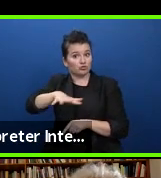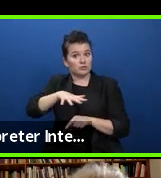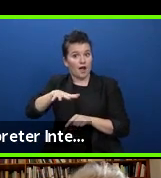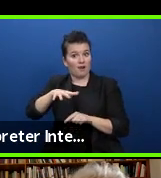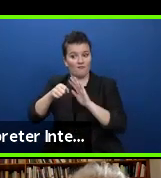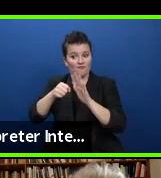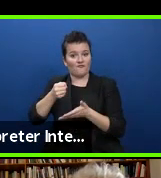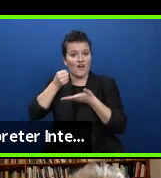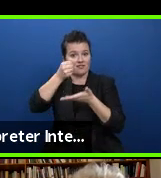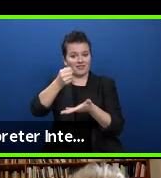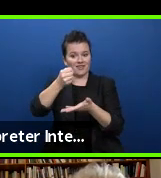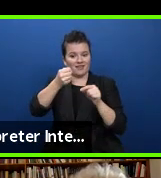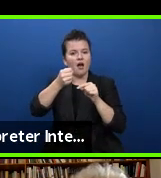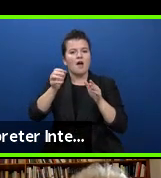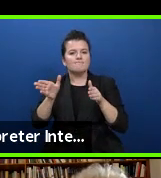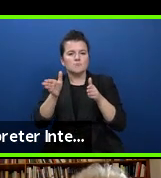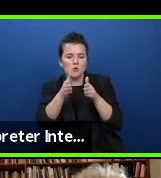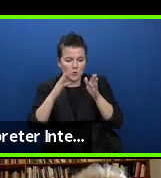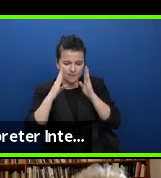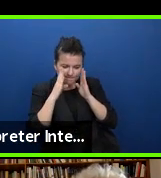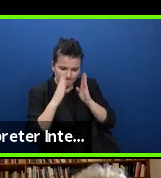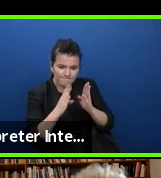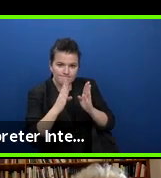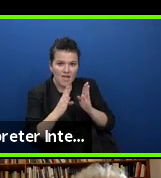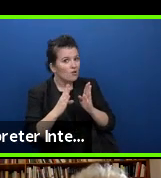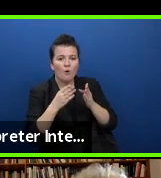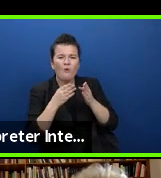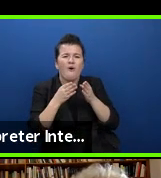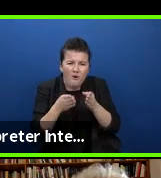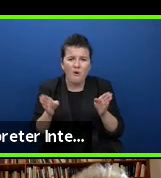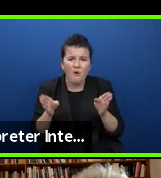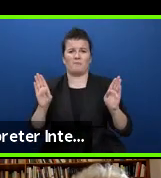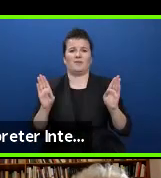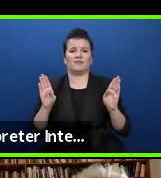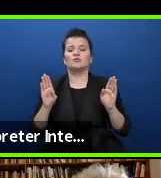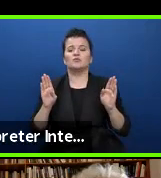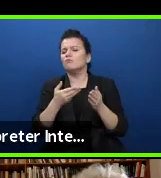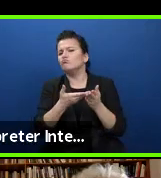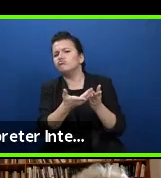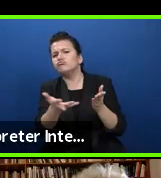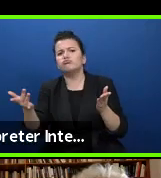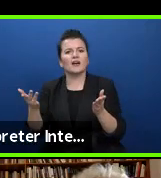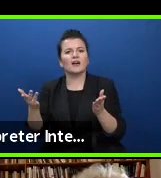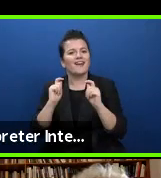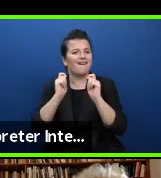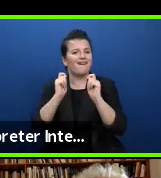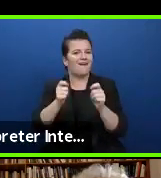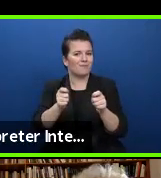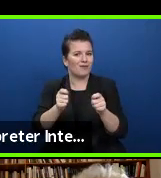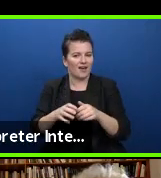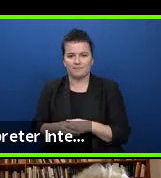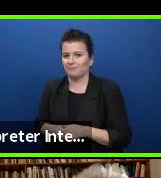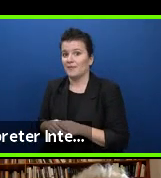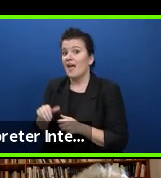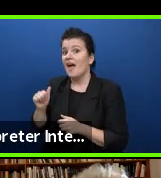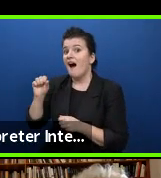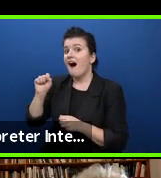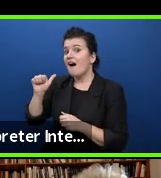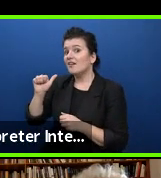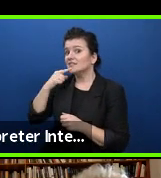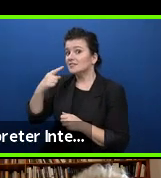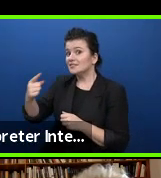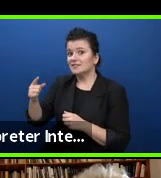open as possible. Mm. And I would like to add to that, that this is also an opportunity, this question, for those theater makers